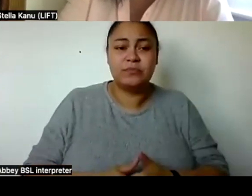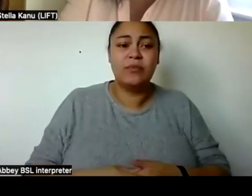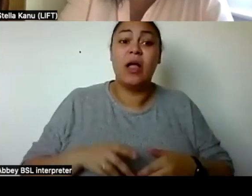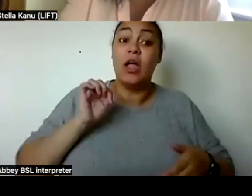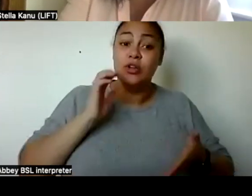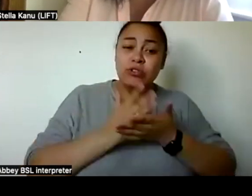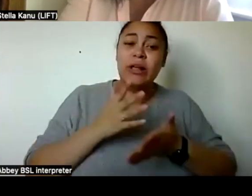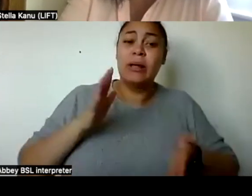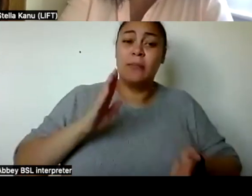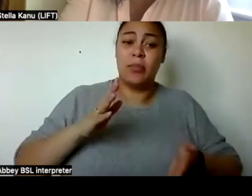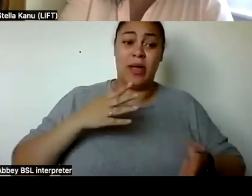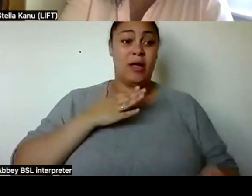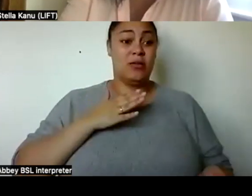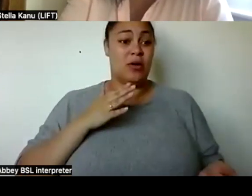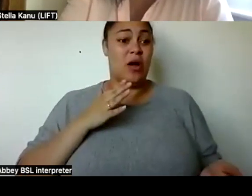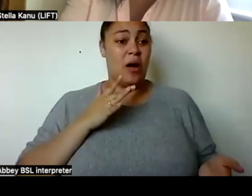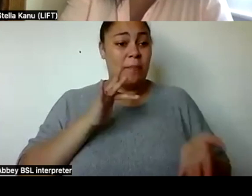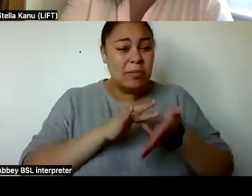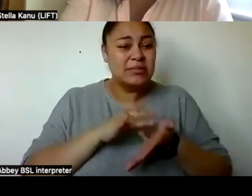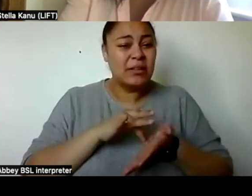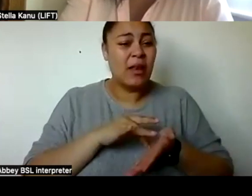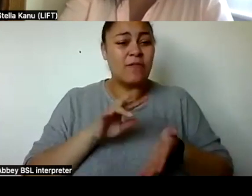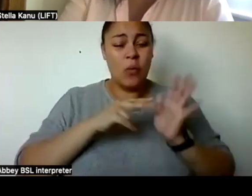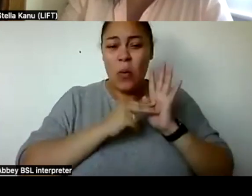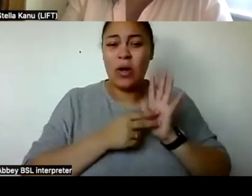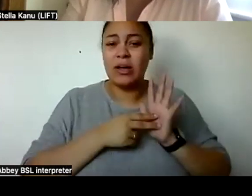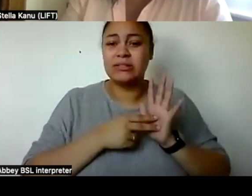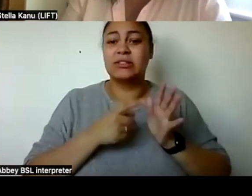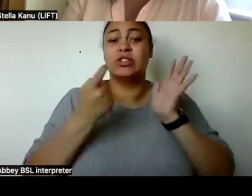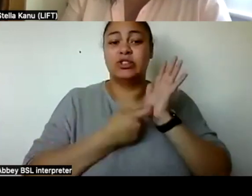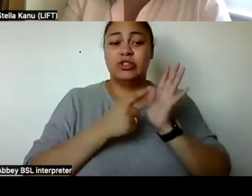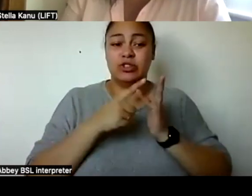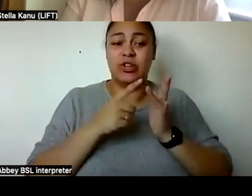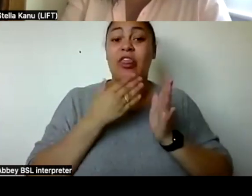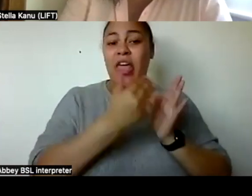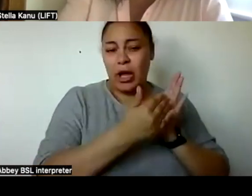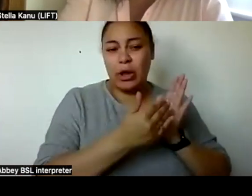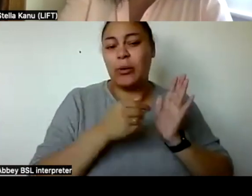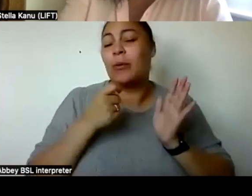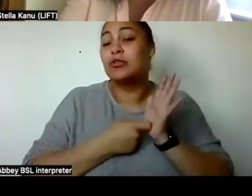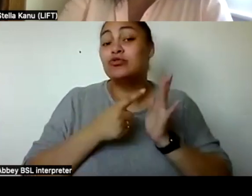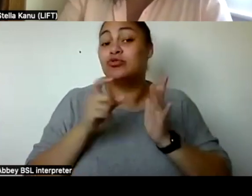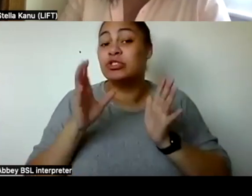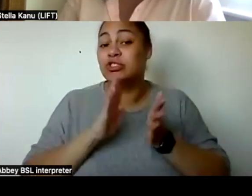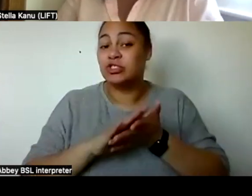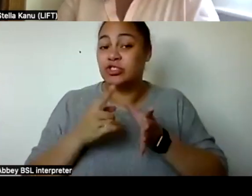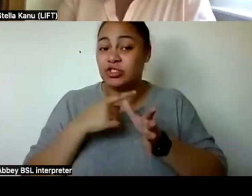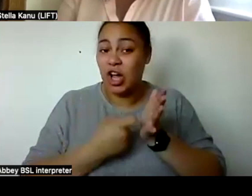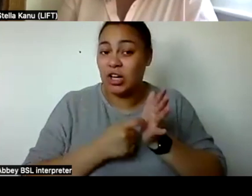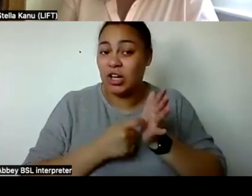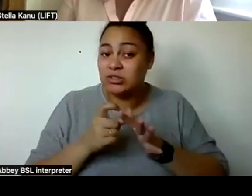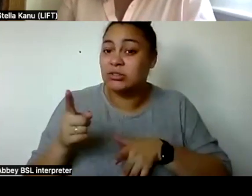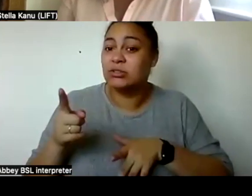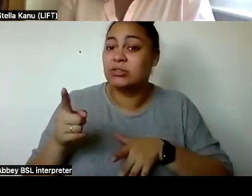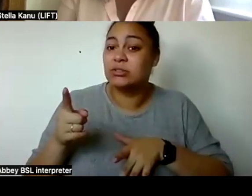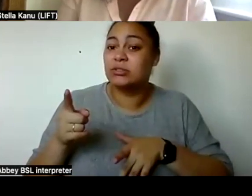heart of organisations. So thank you. I want to bring in Richard to tell us about the concrete things that we've changed